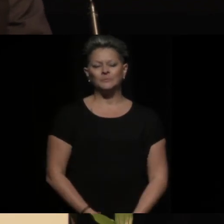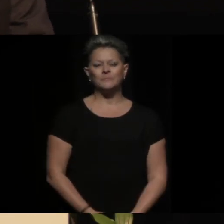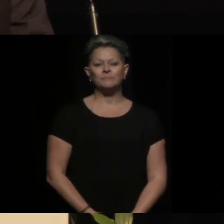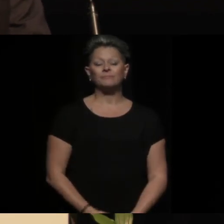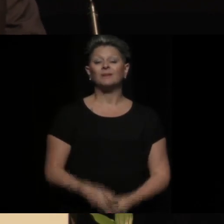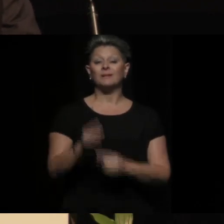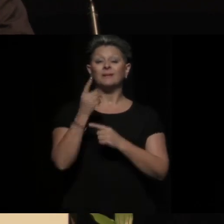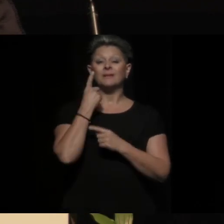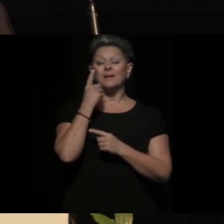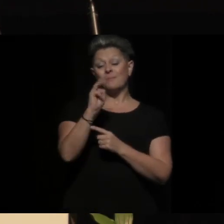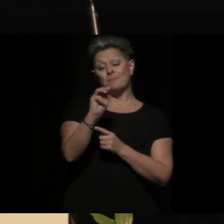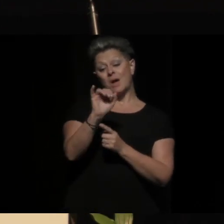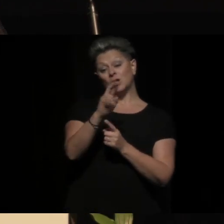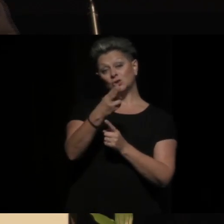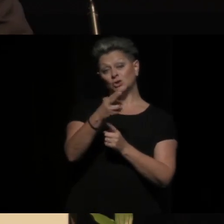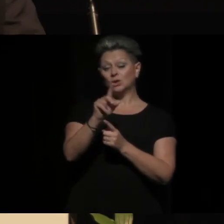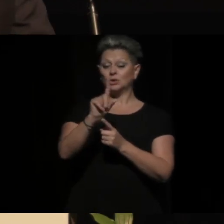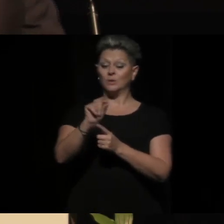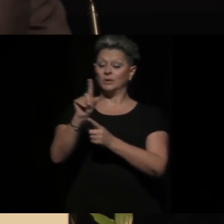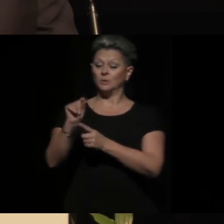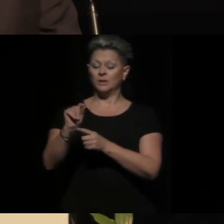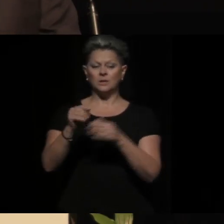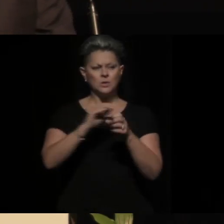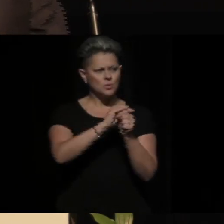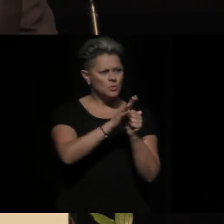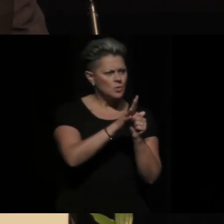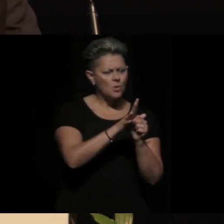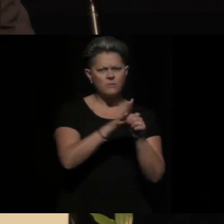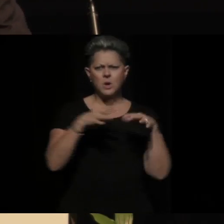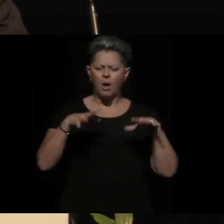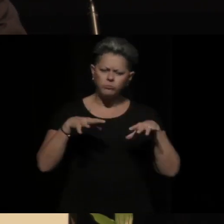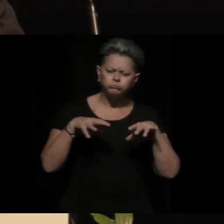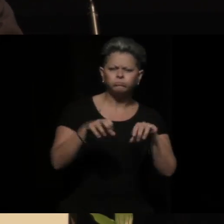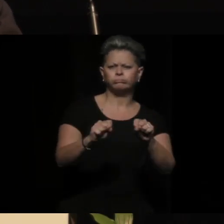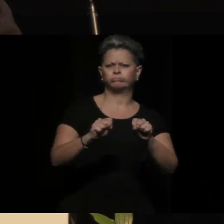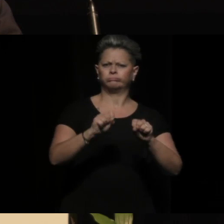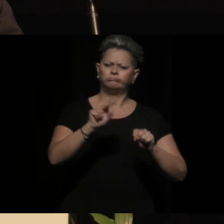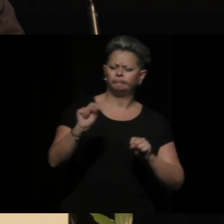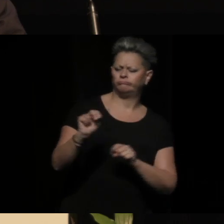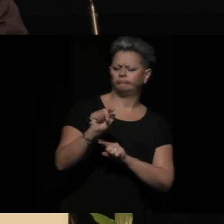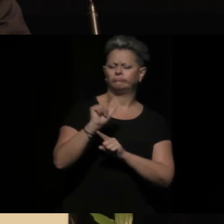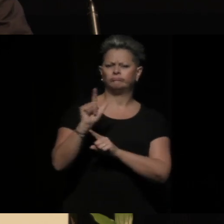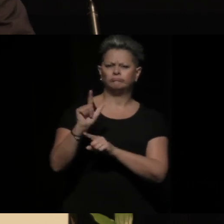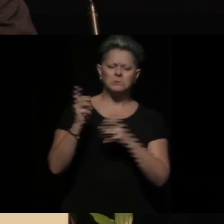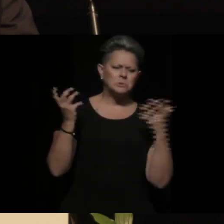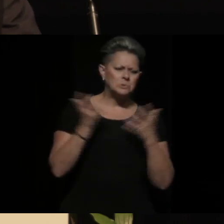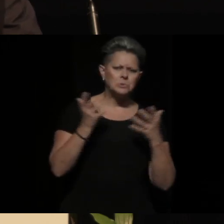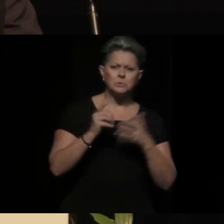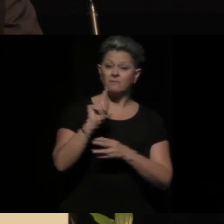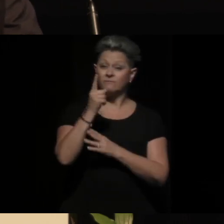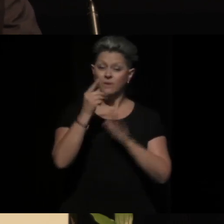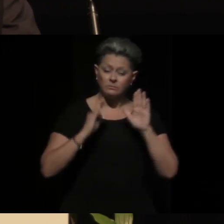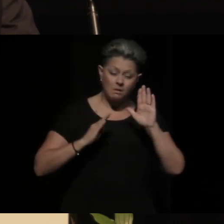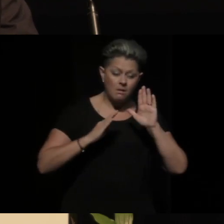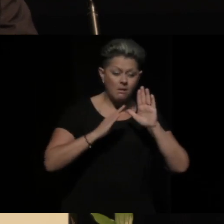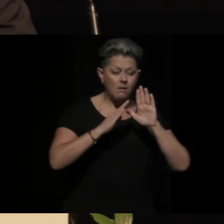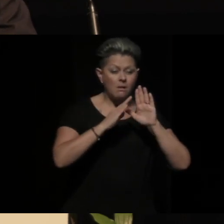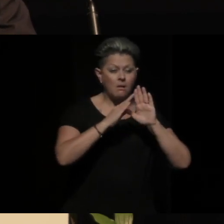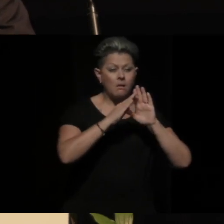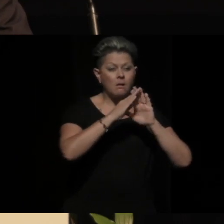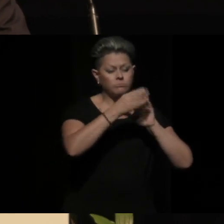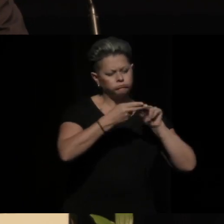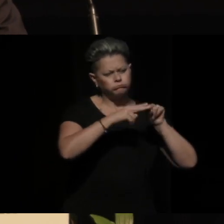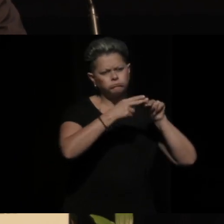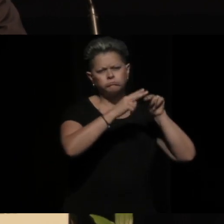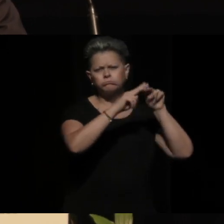In March 2020, COVID-19 gripped Newfoundland and Labrador as the first wave of the pandemic started in the